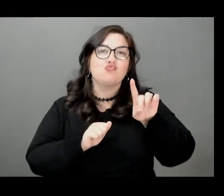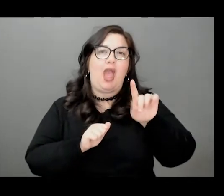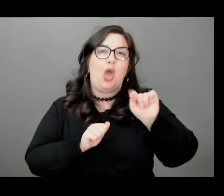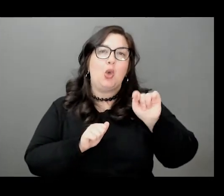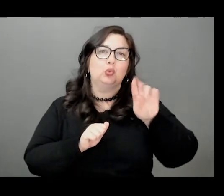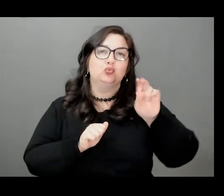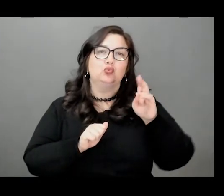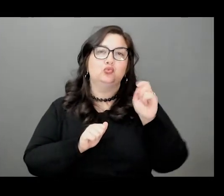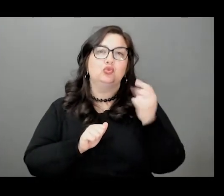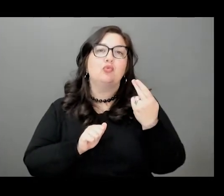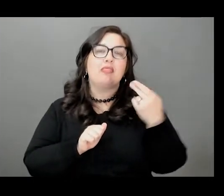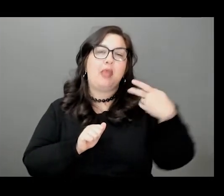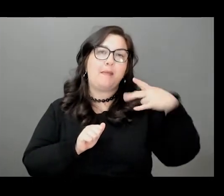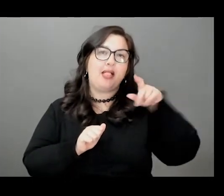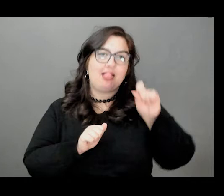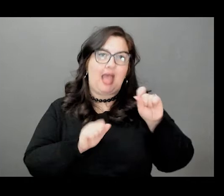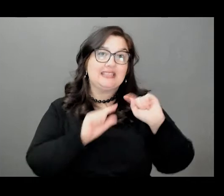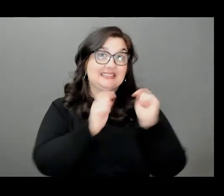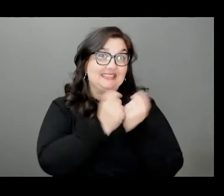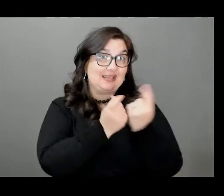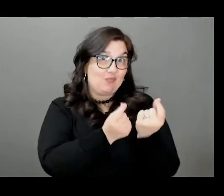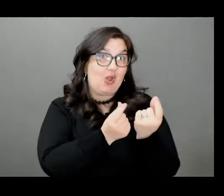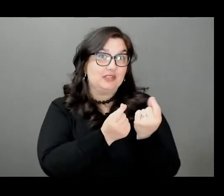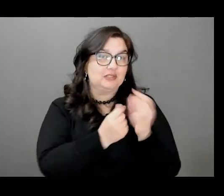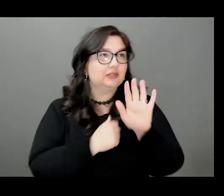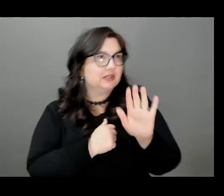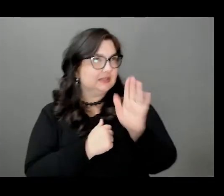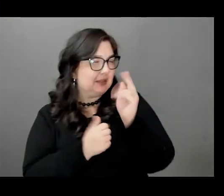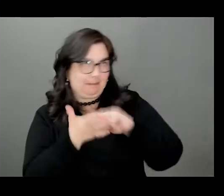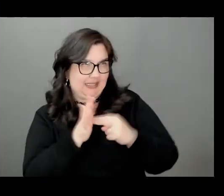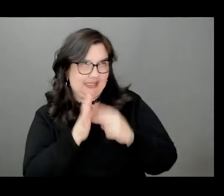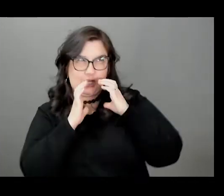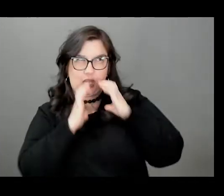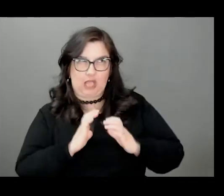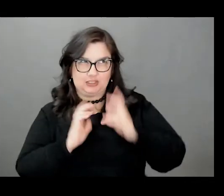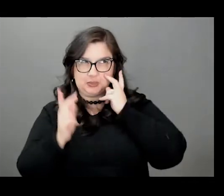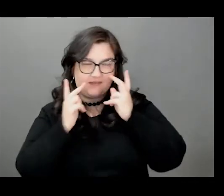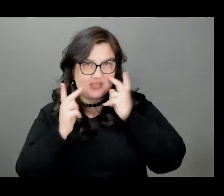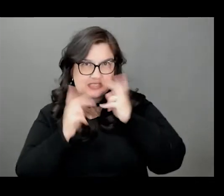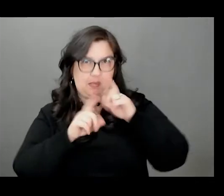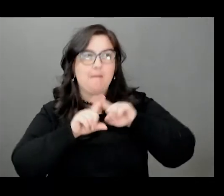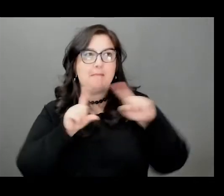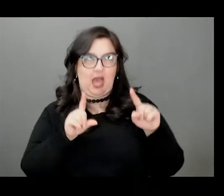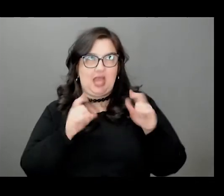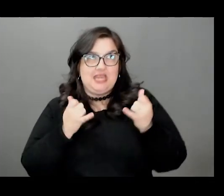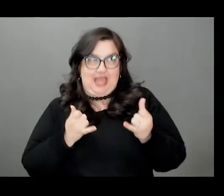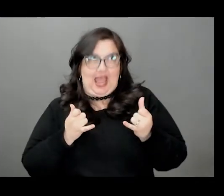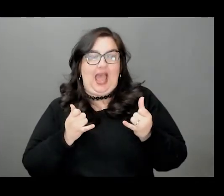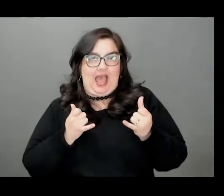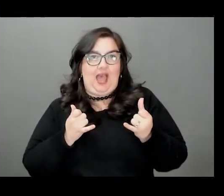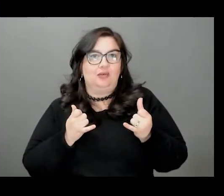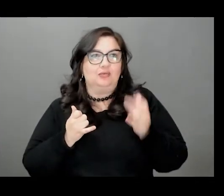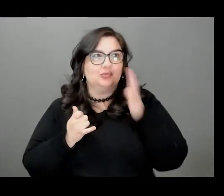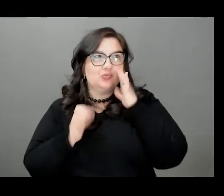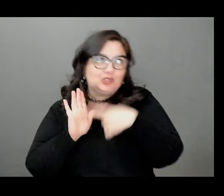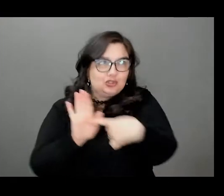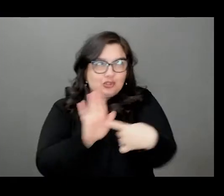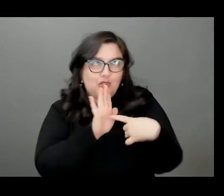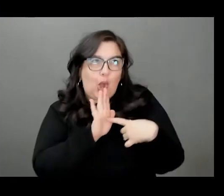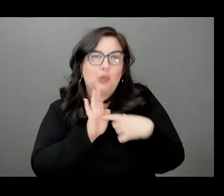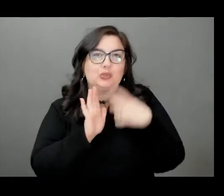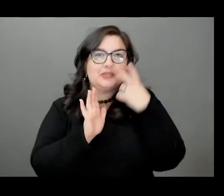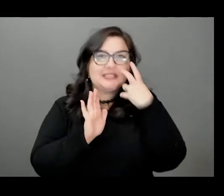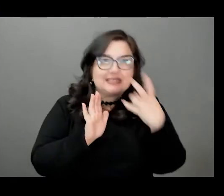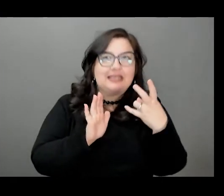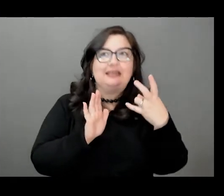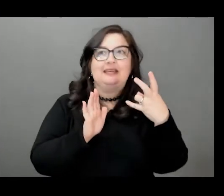you the backend magic, which the Ground Truth Plus team does. So at the Which back is end, like which is yeah, not visible to customer, but